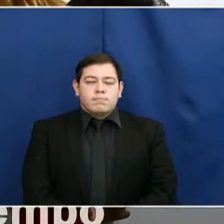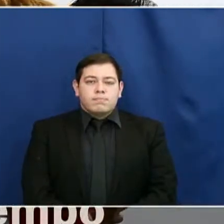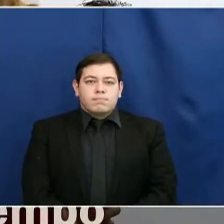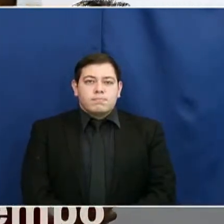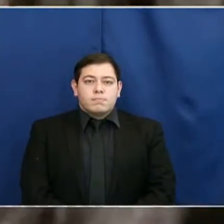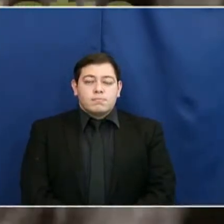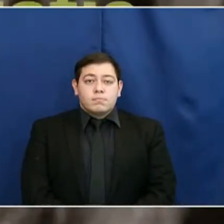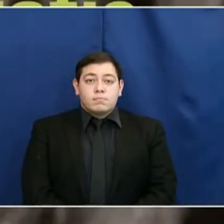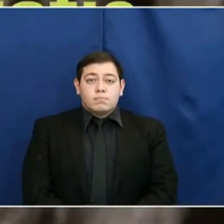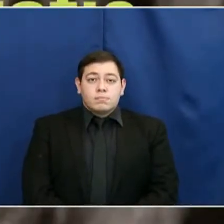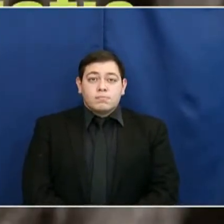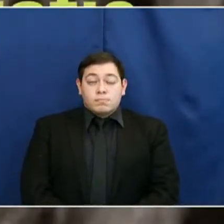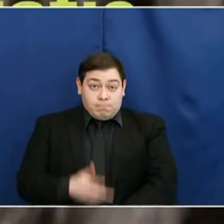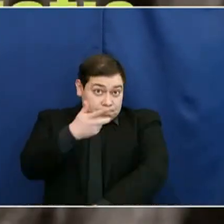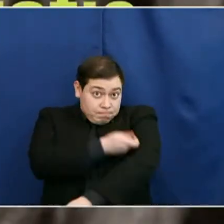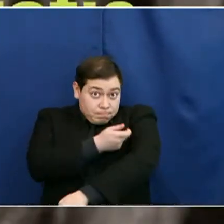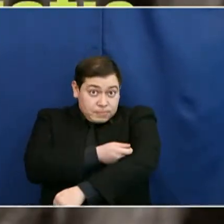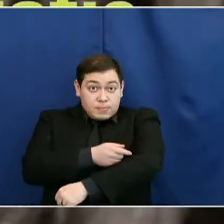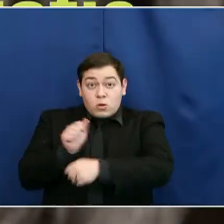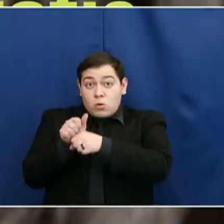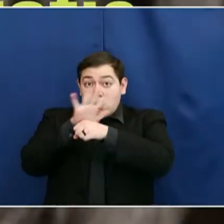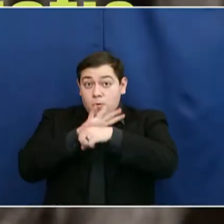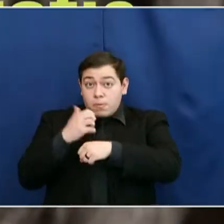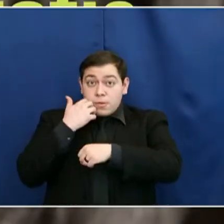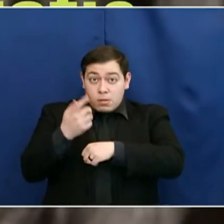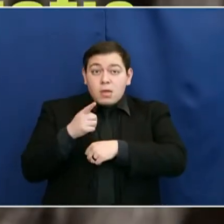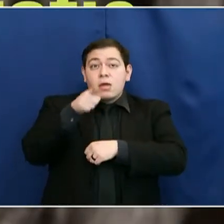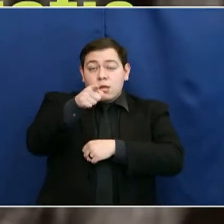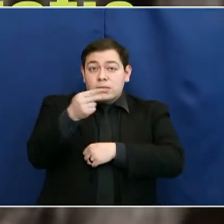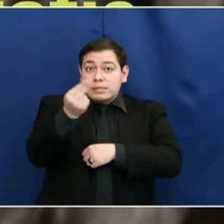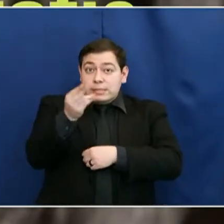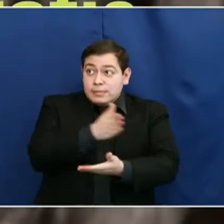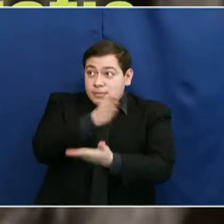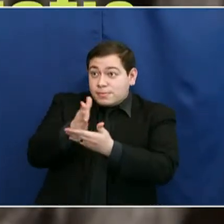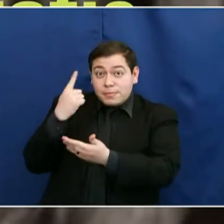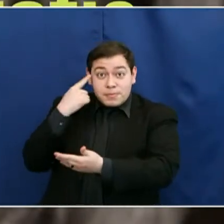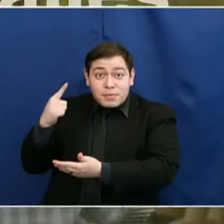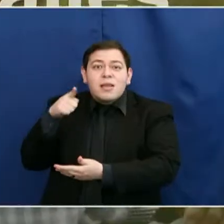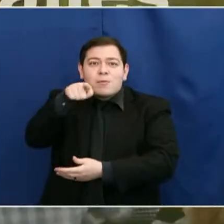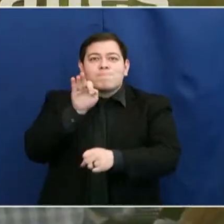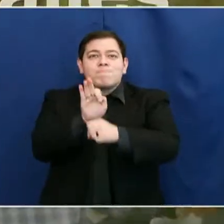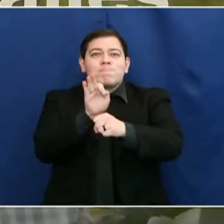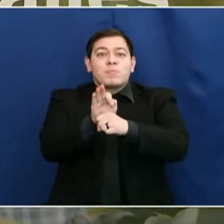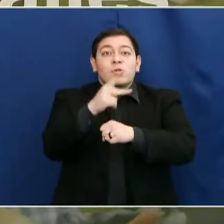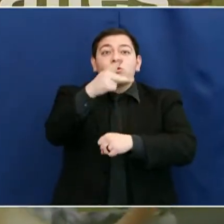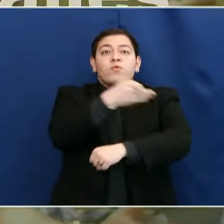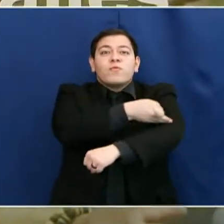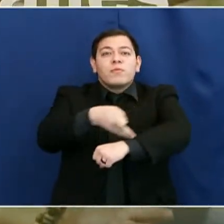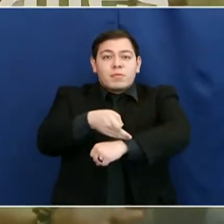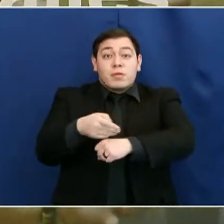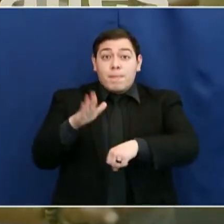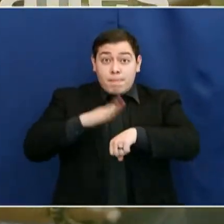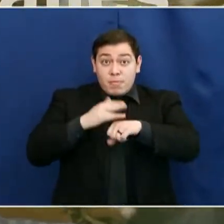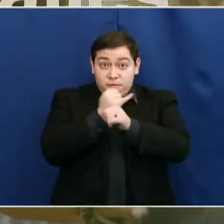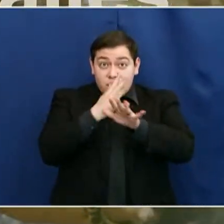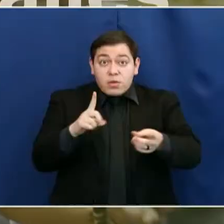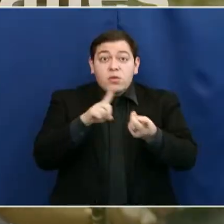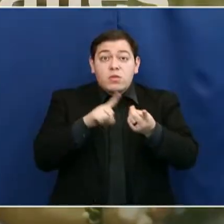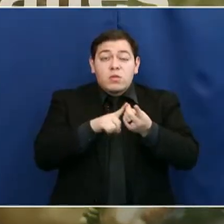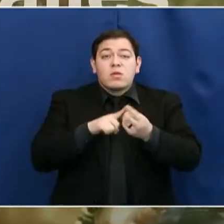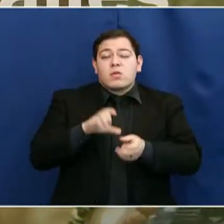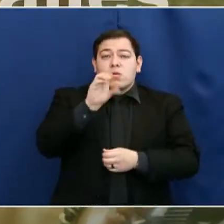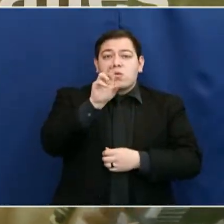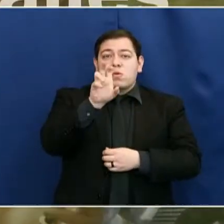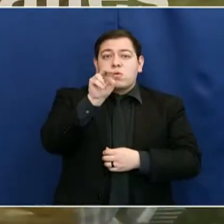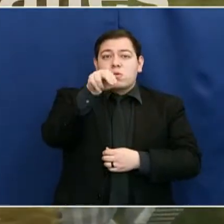Cuando sea su turno, vacúnese contra el COVID-19 para protegerse a usted y a su familia. Conozca más detalles en